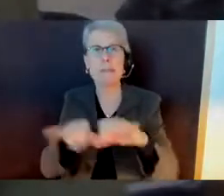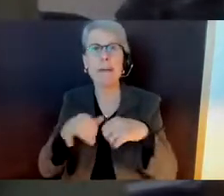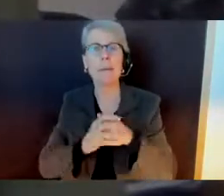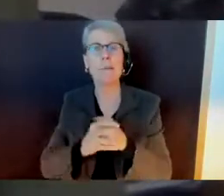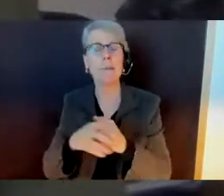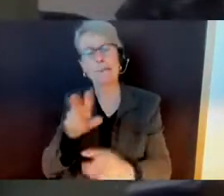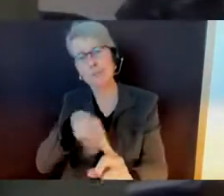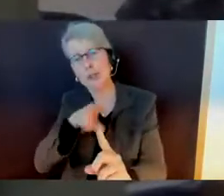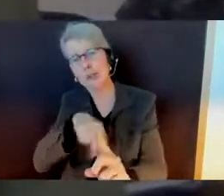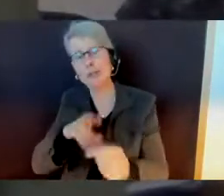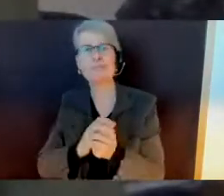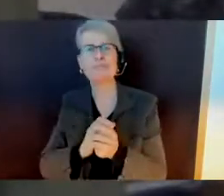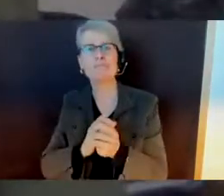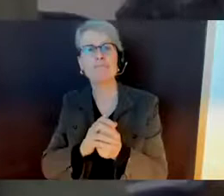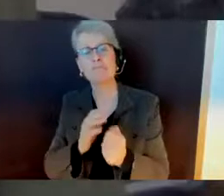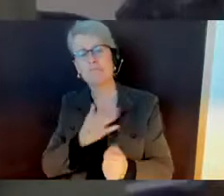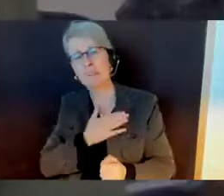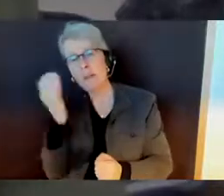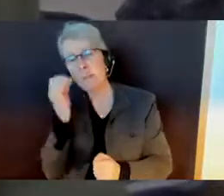or assessing with bias.